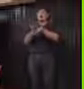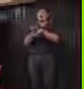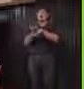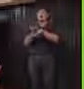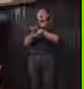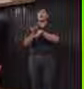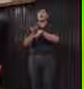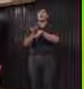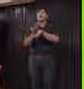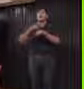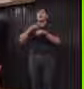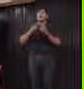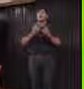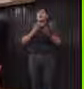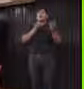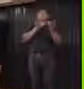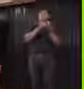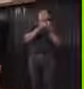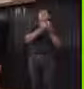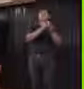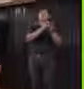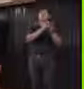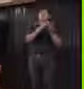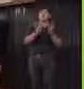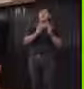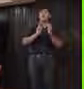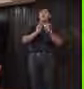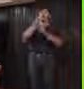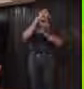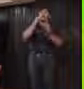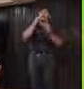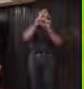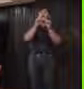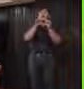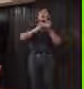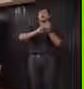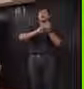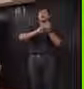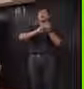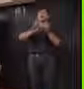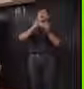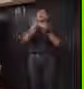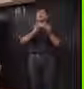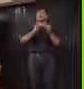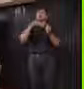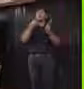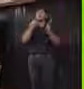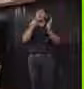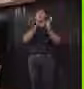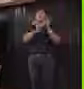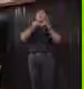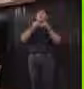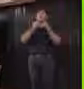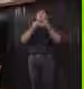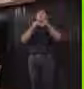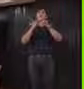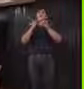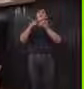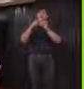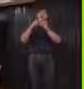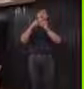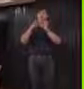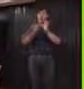have a close relation of one of the first IAS officers, direct recruits, R.K. Thakkar, who was there. But that happened